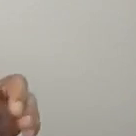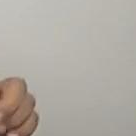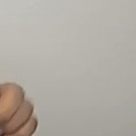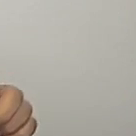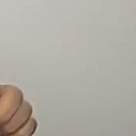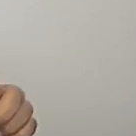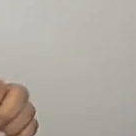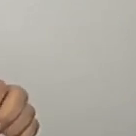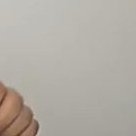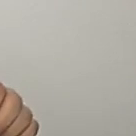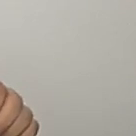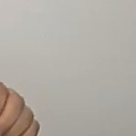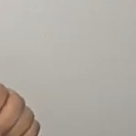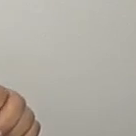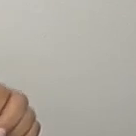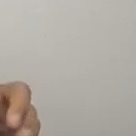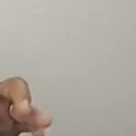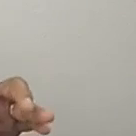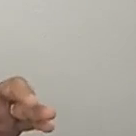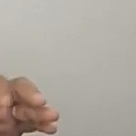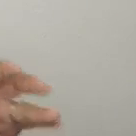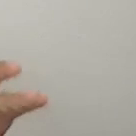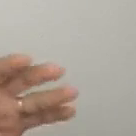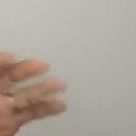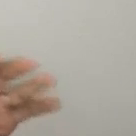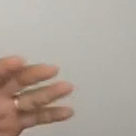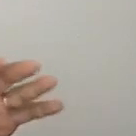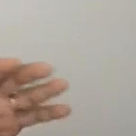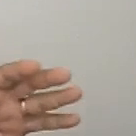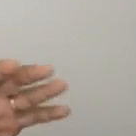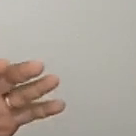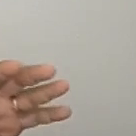Have the brother understood the message in the morning here?